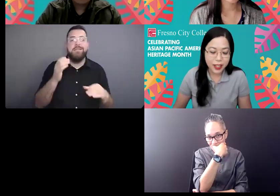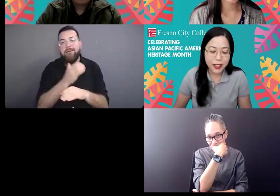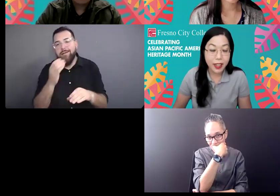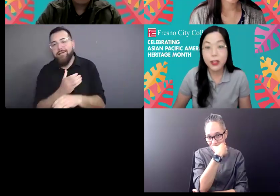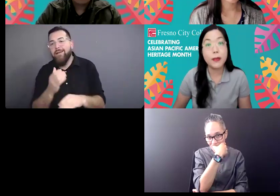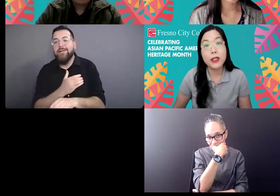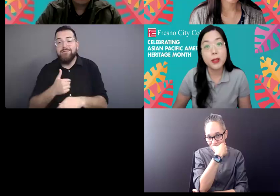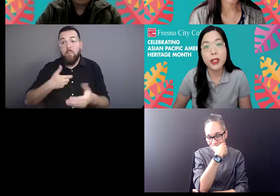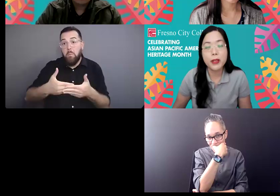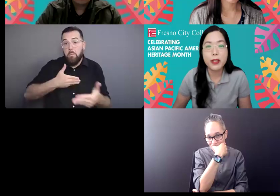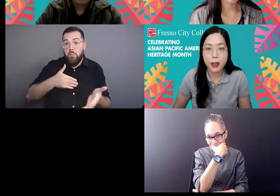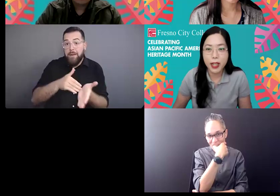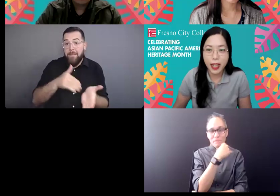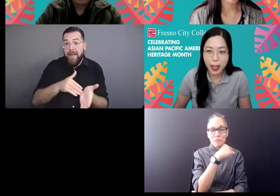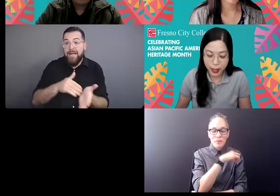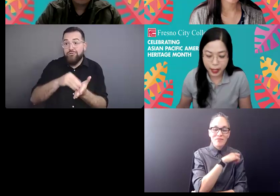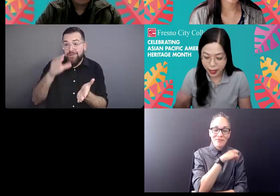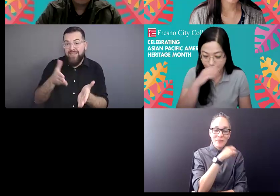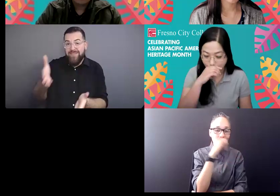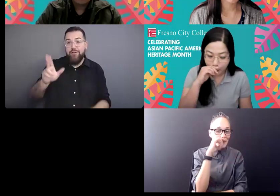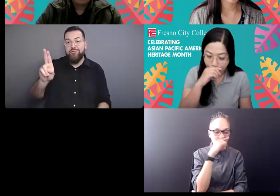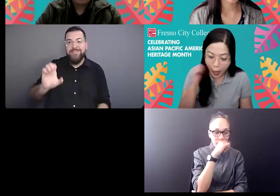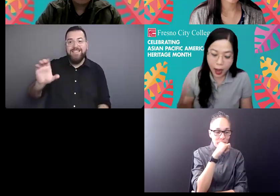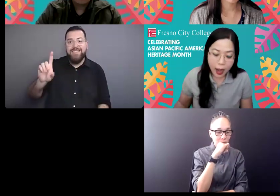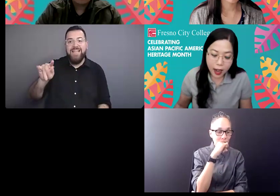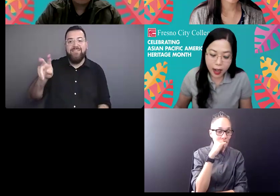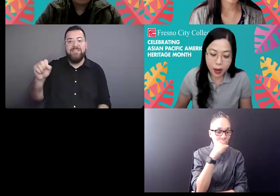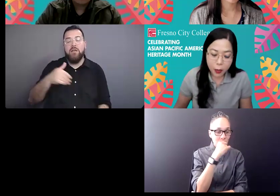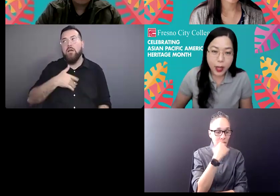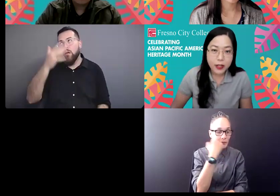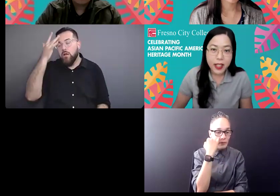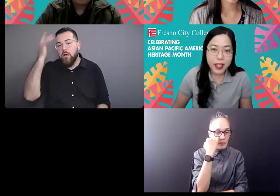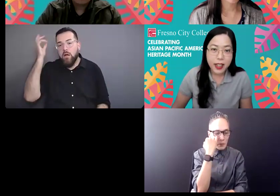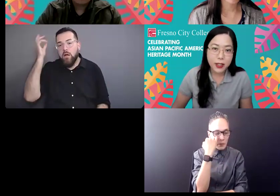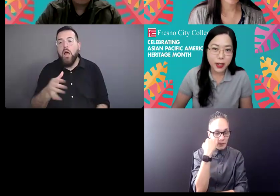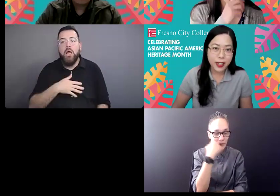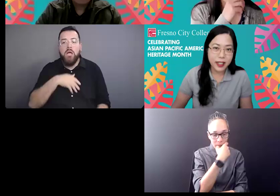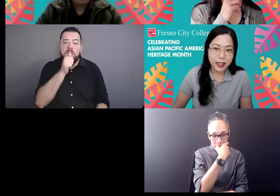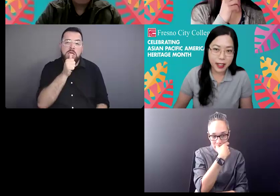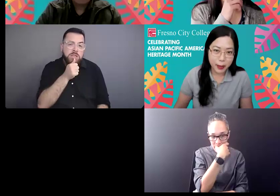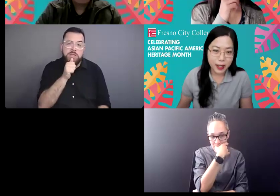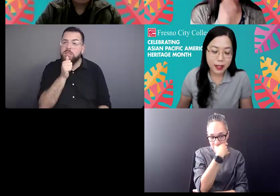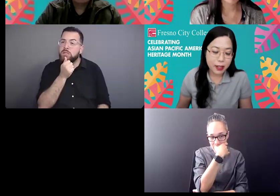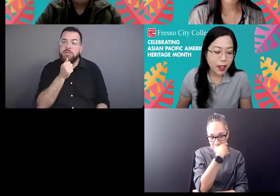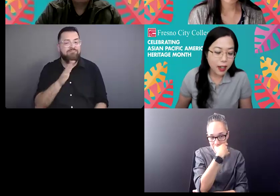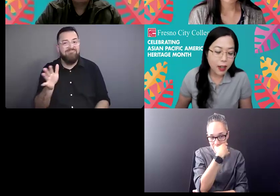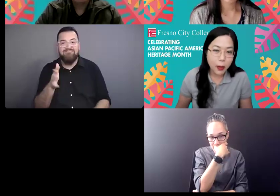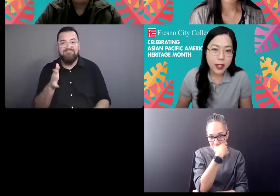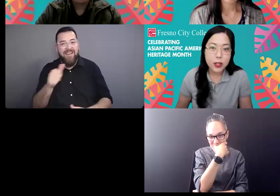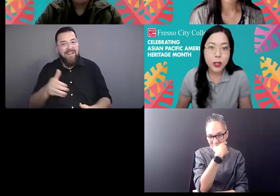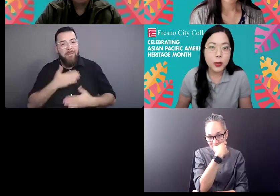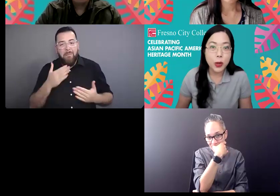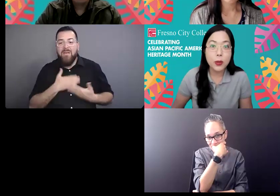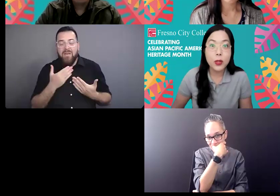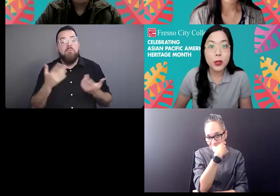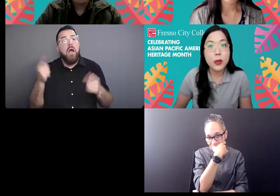at Davis. And I was miserable. I was so unhappy. And one of the extra credit assignments